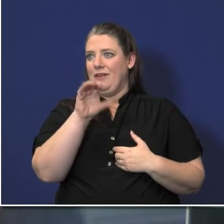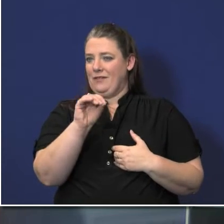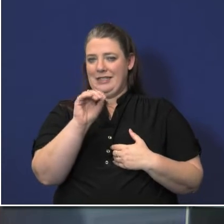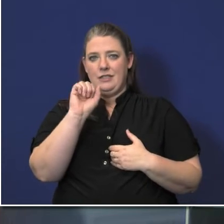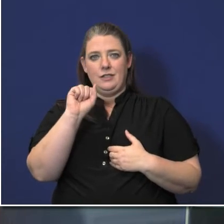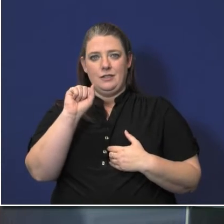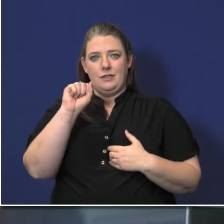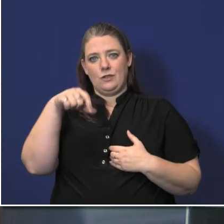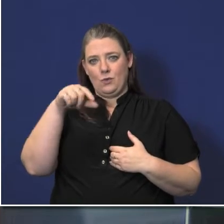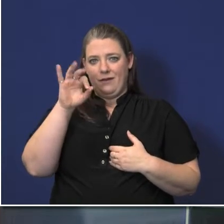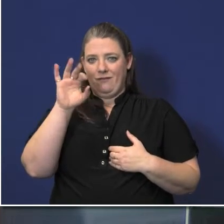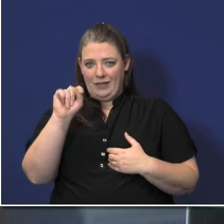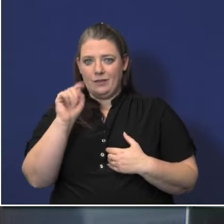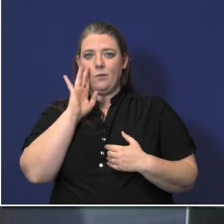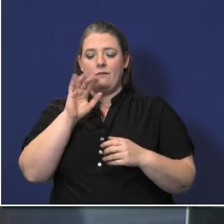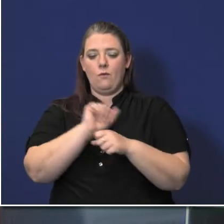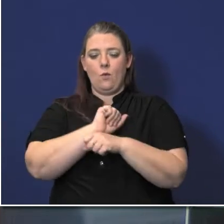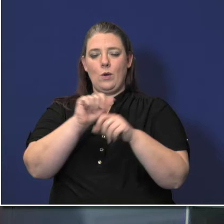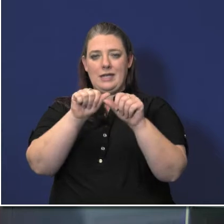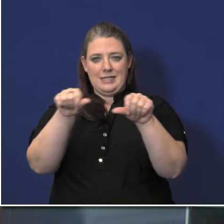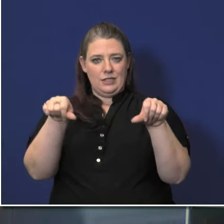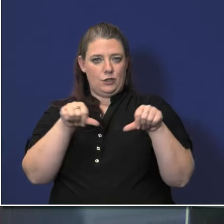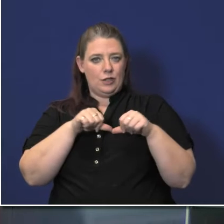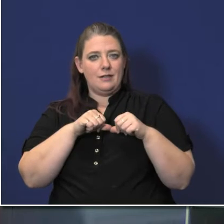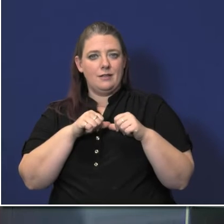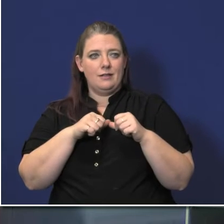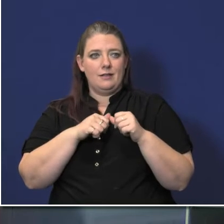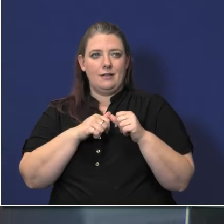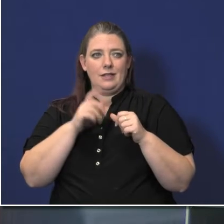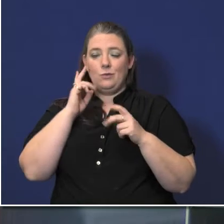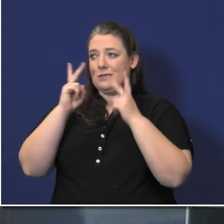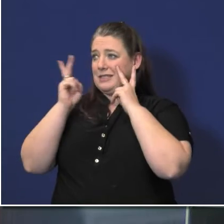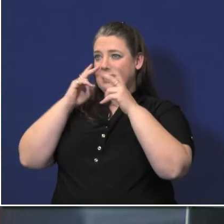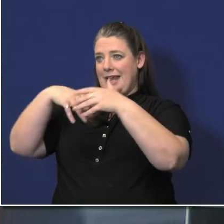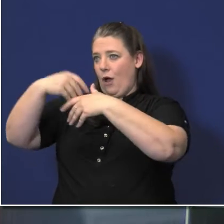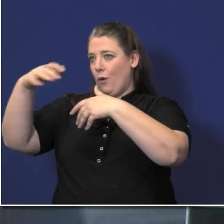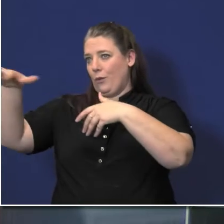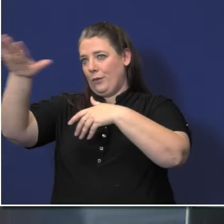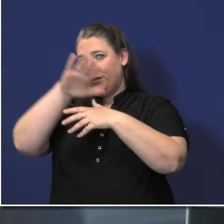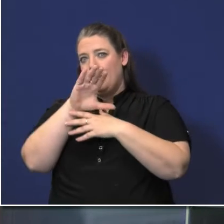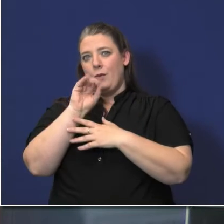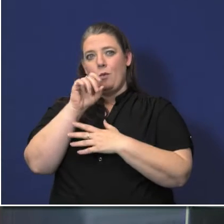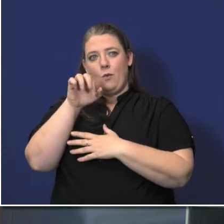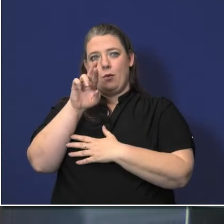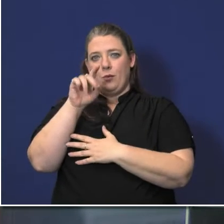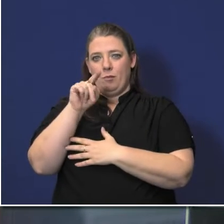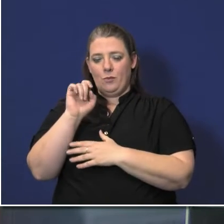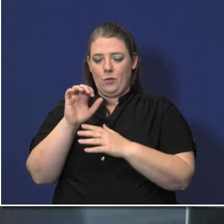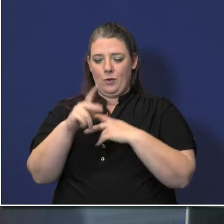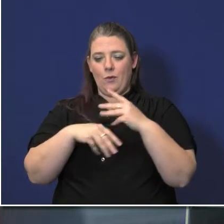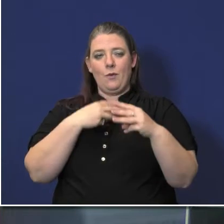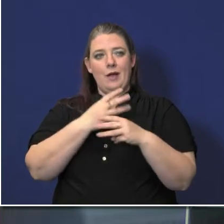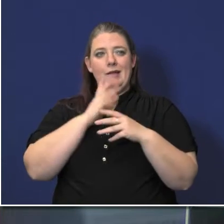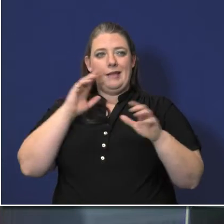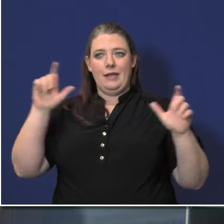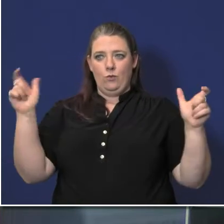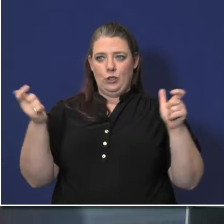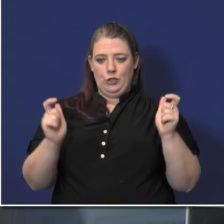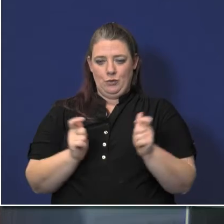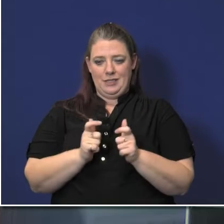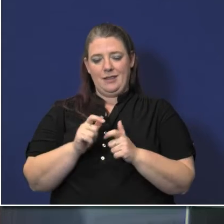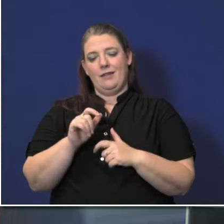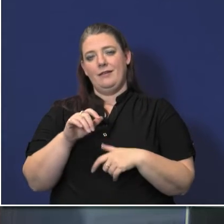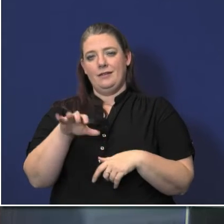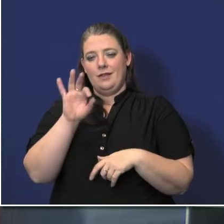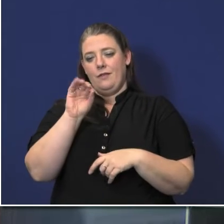at a workstation that is very cost effective. You see it in the corporate world out there, and that helps actually reduce our footprint down in this